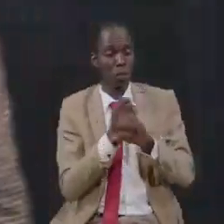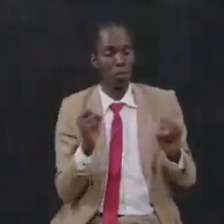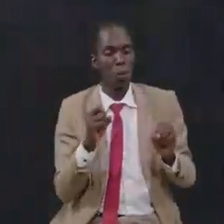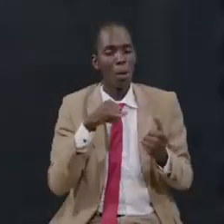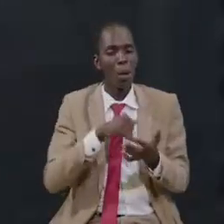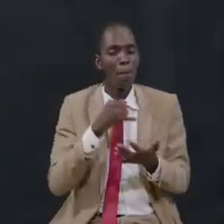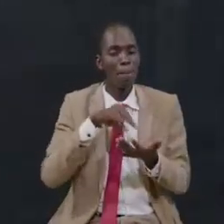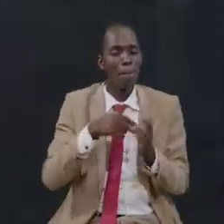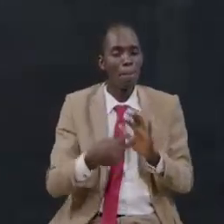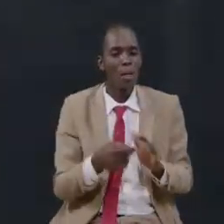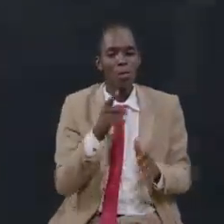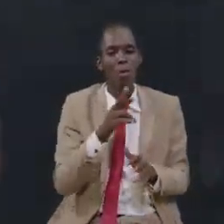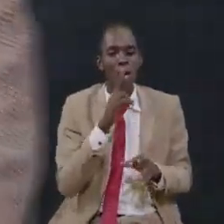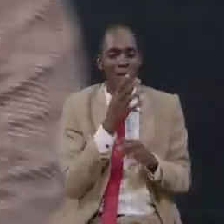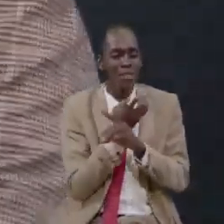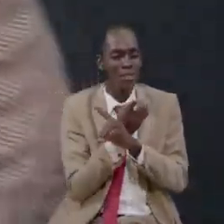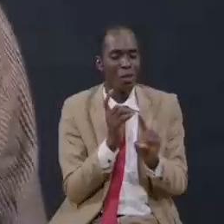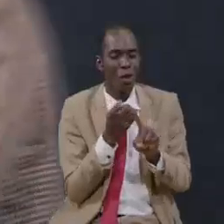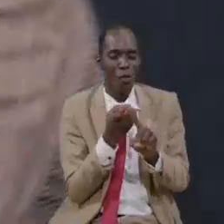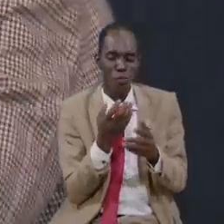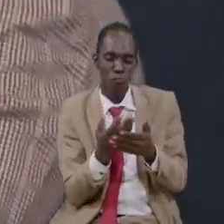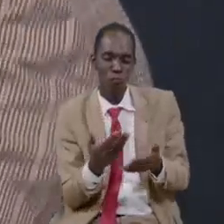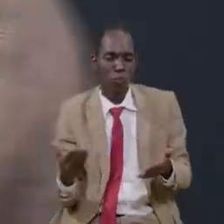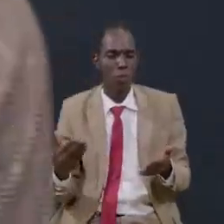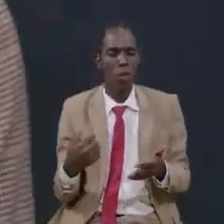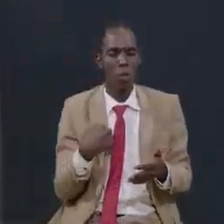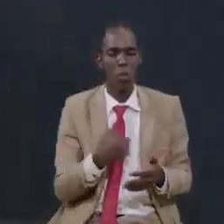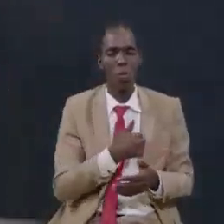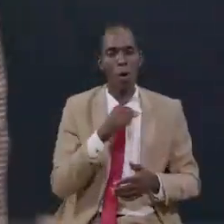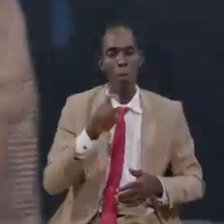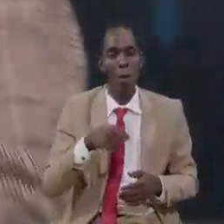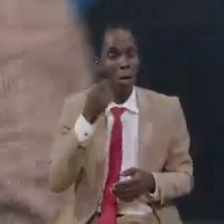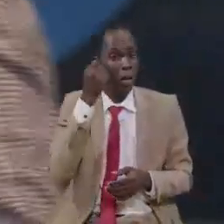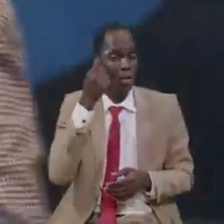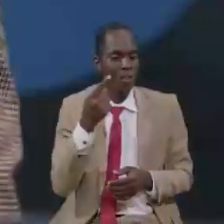from something. We need to understand, when we say